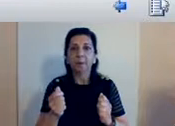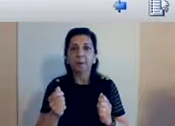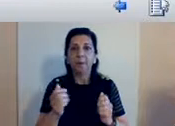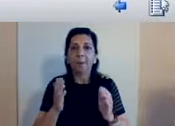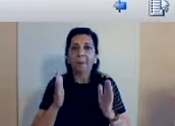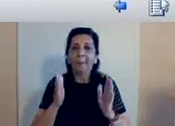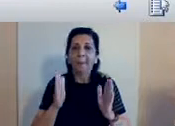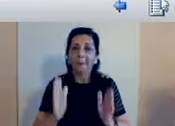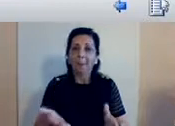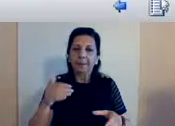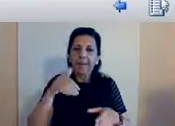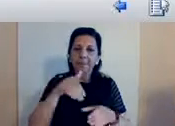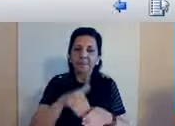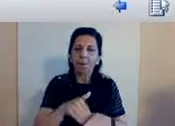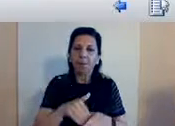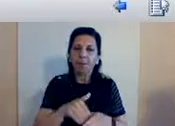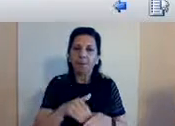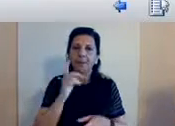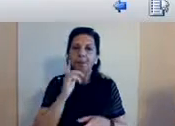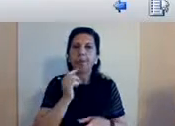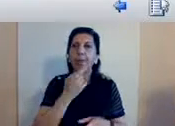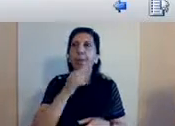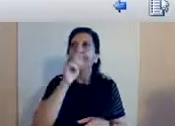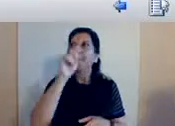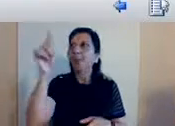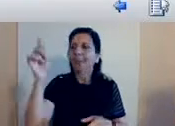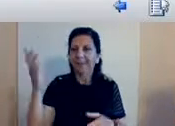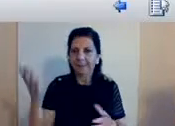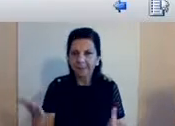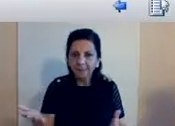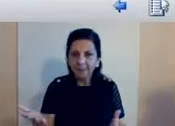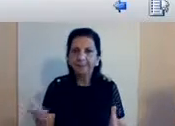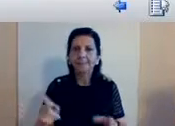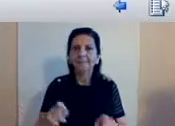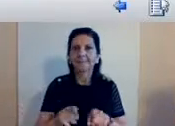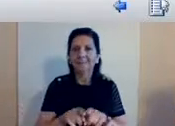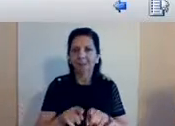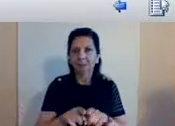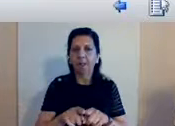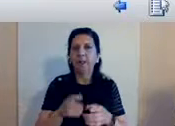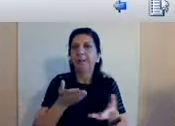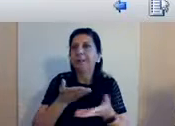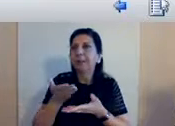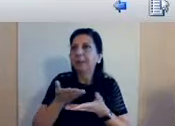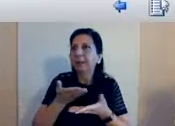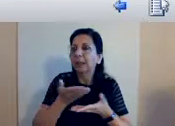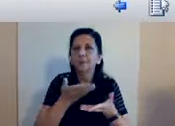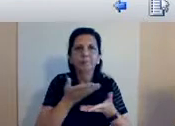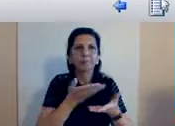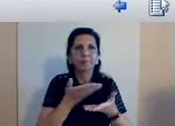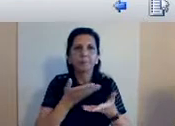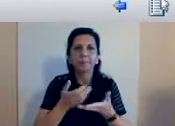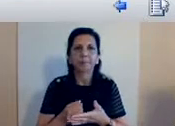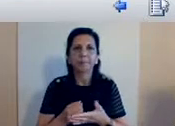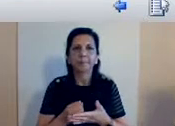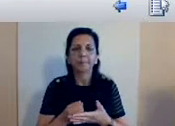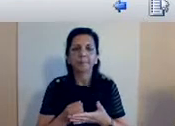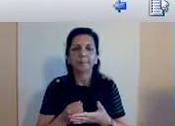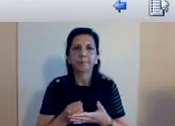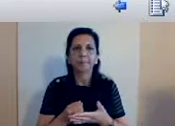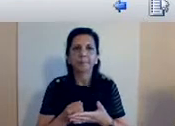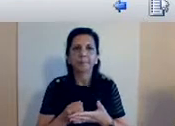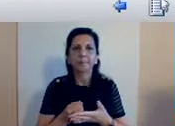or the way that people access them, we need to do a higher level of discussion. And depending on the change in